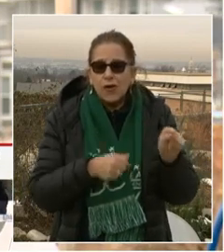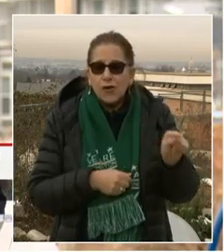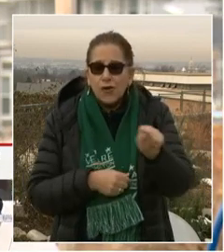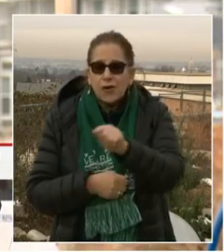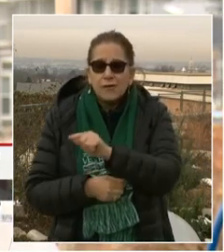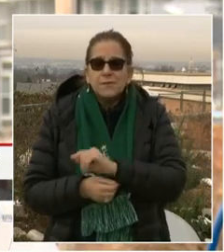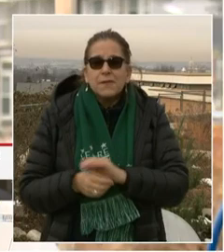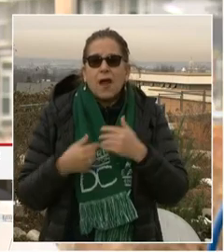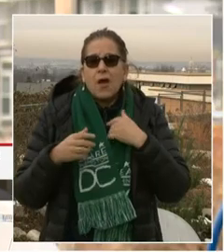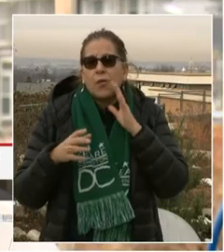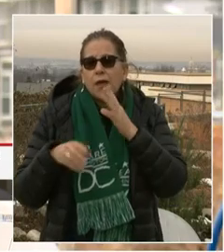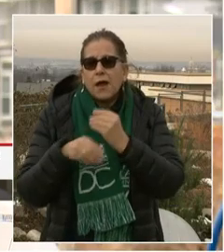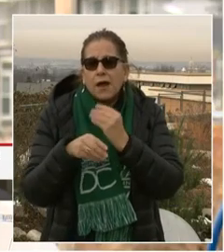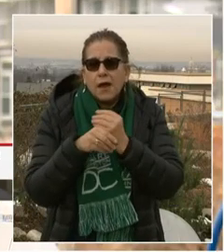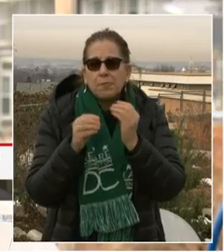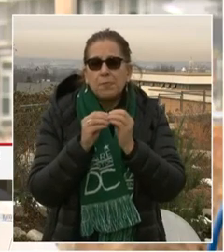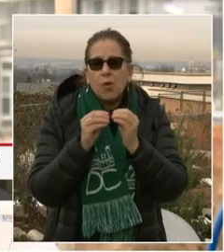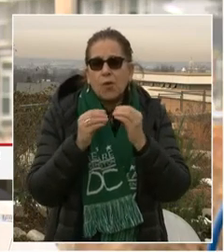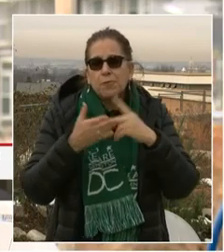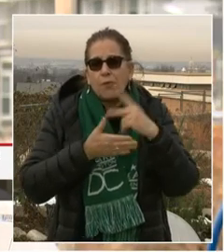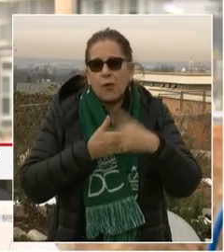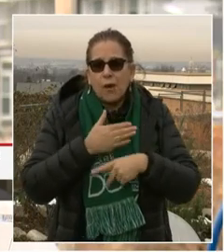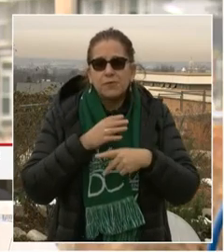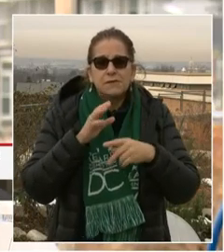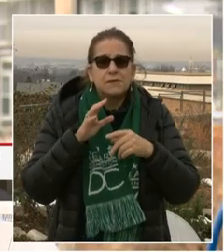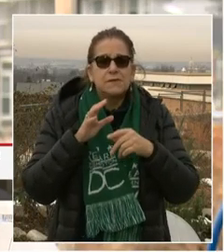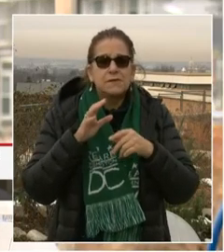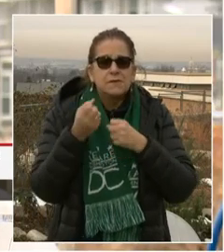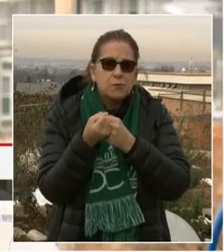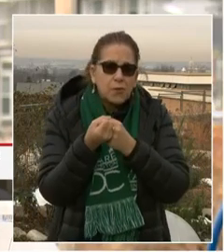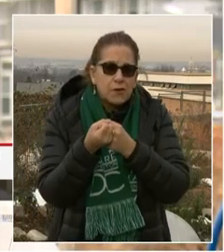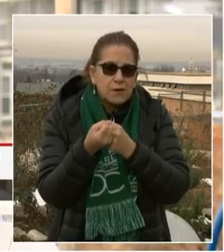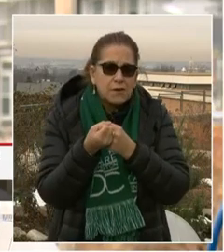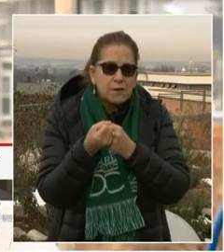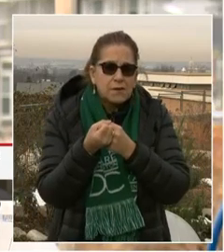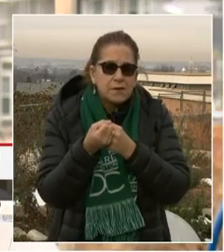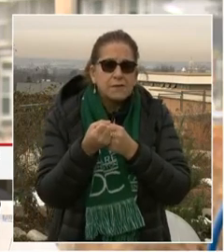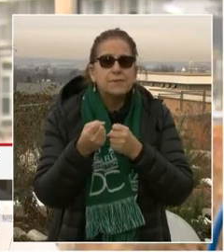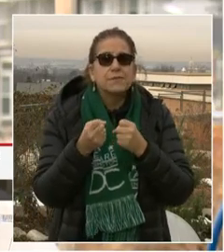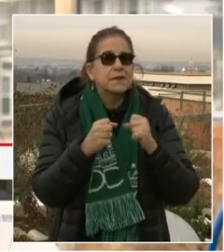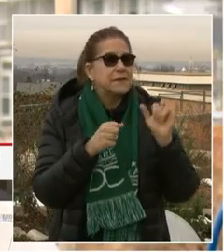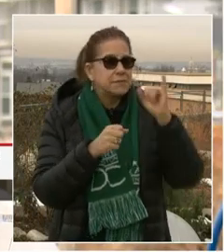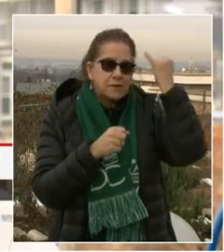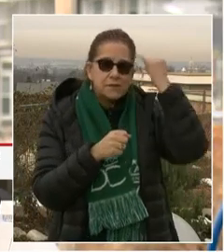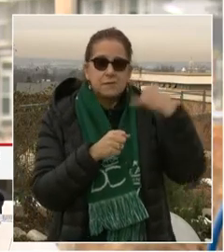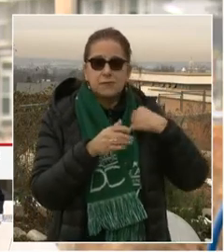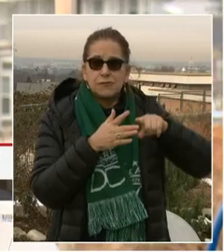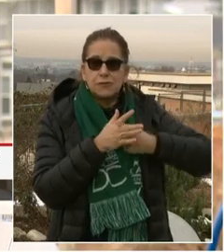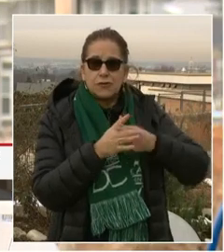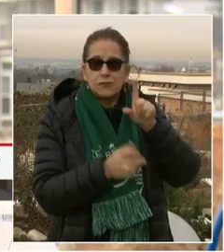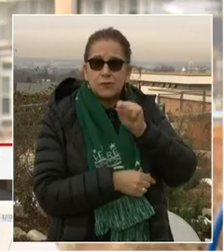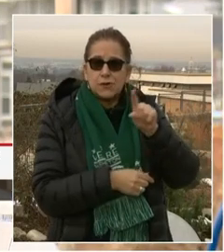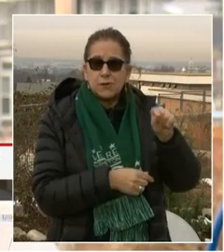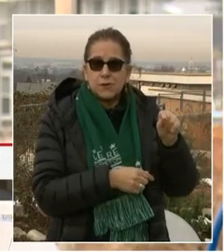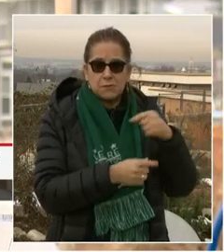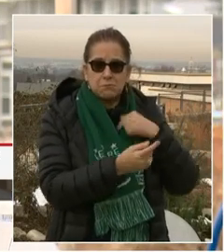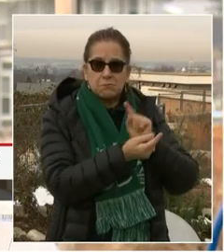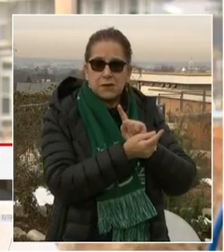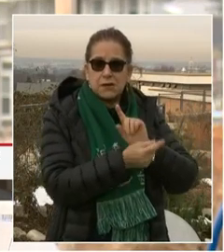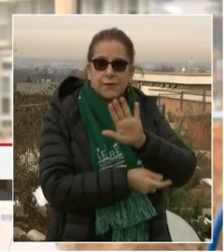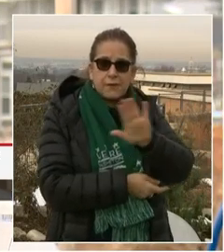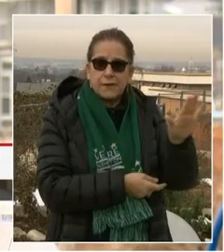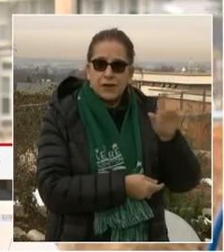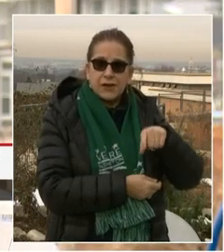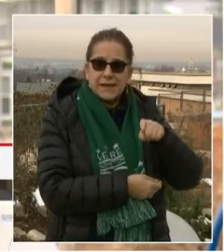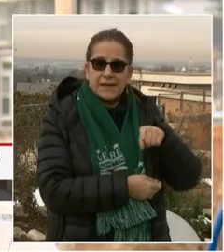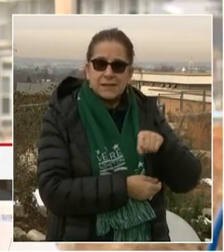2020. We know a lot of our child care providers were hit especially hard during the pandemic.